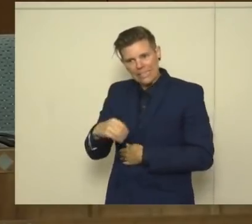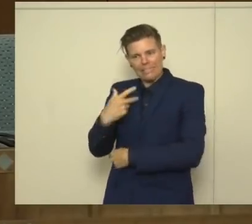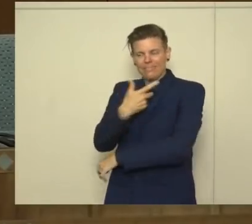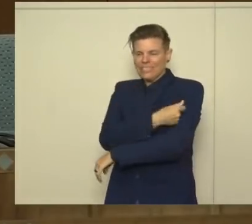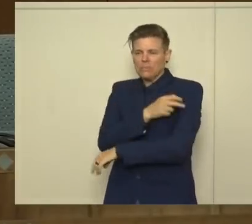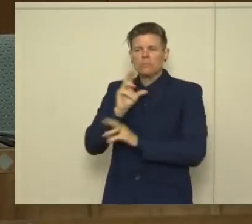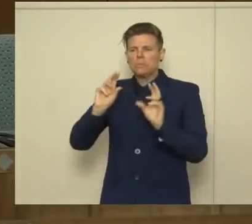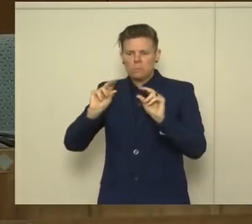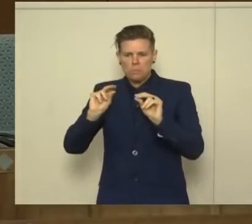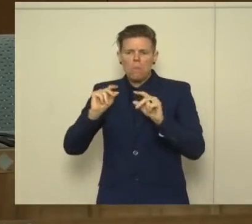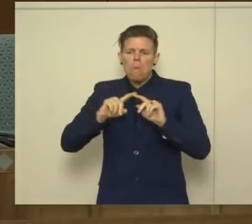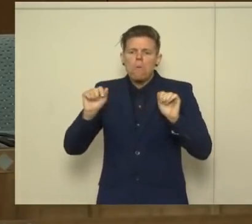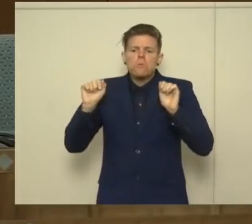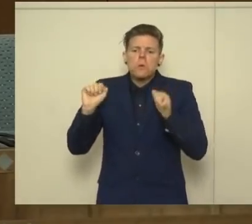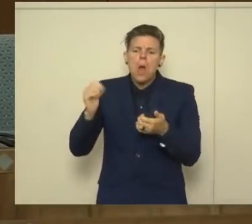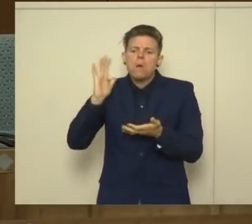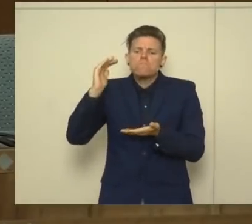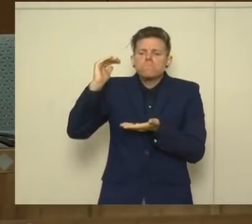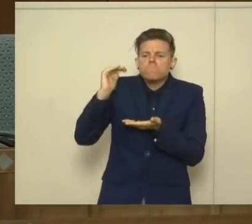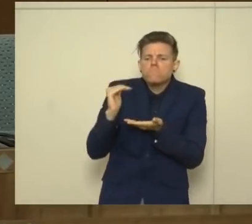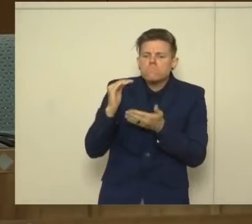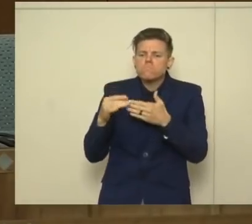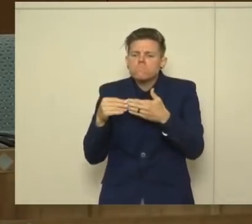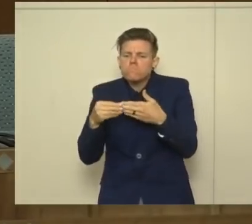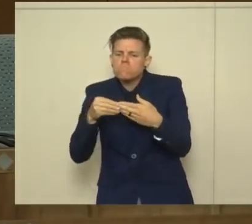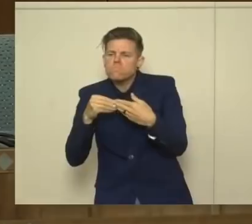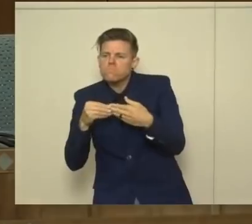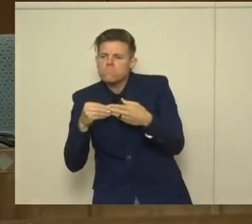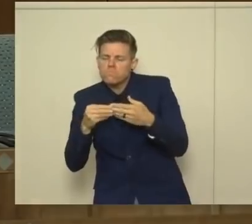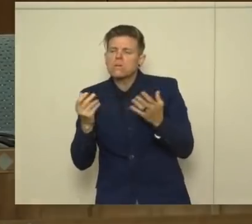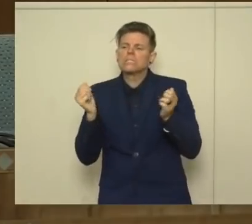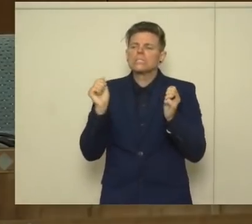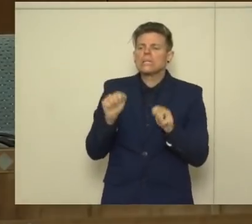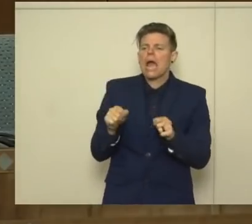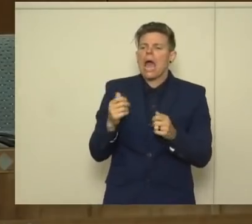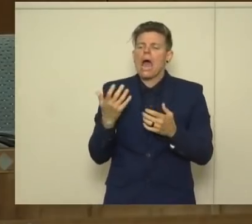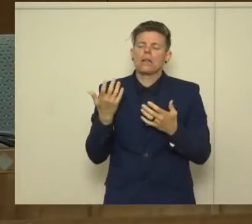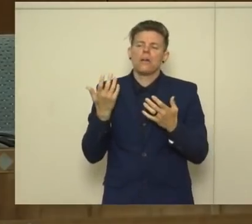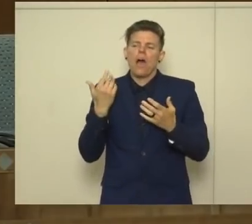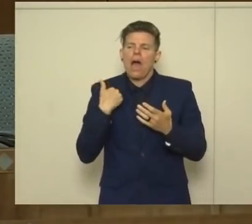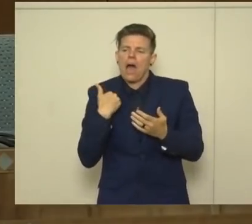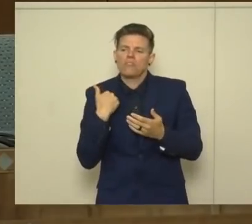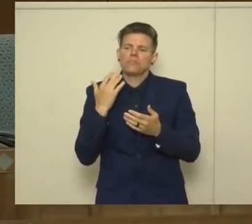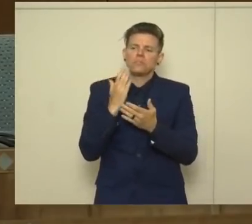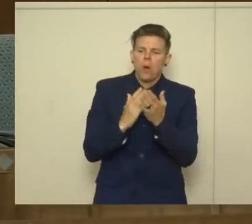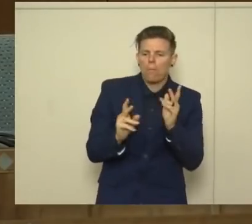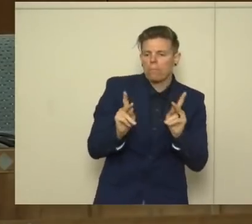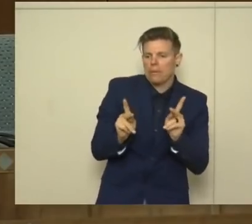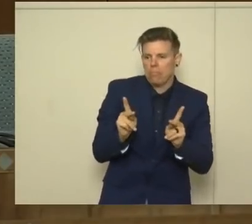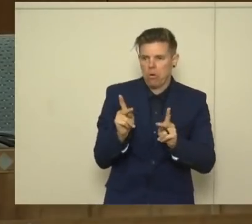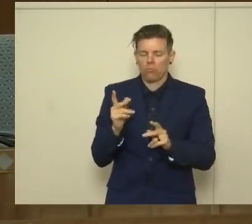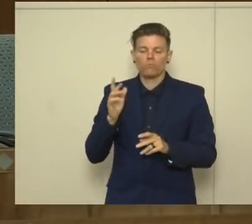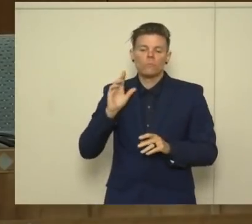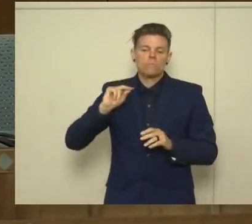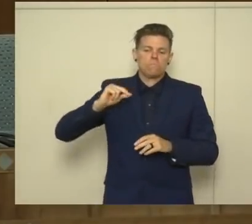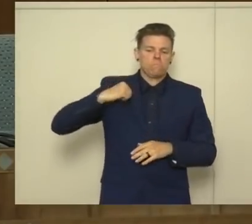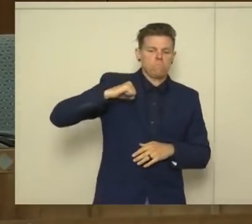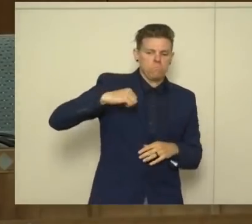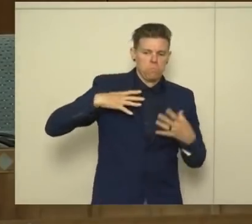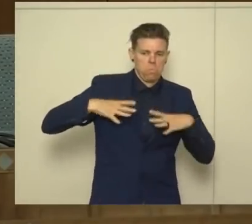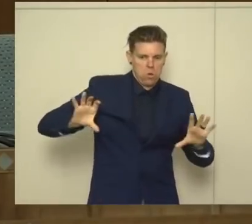some room for some people, not most people, to do that, to opt